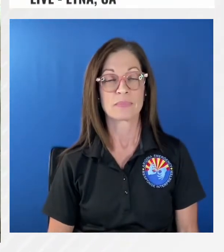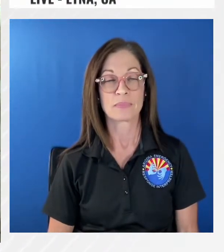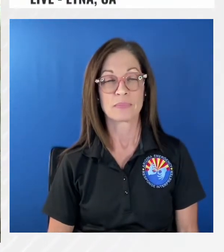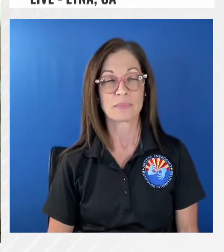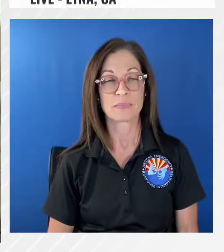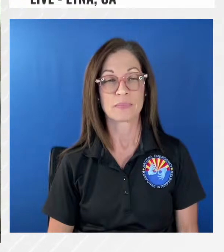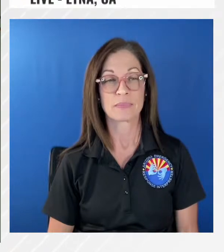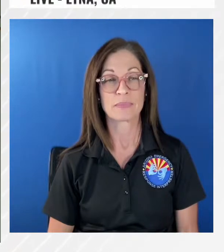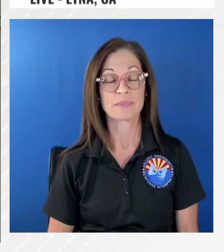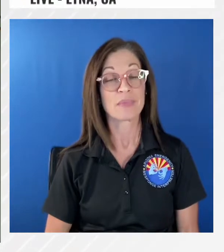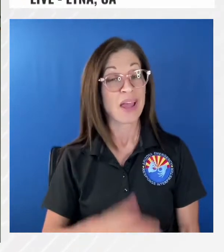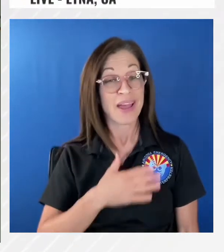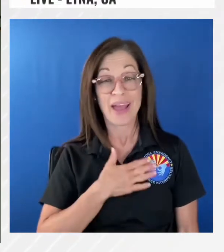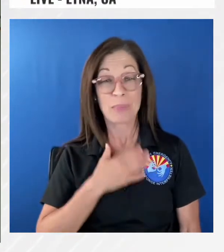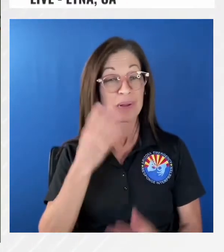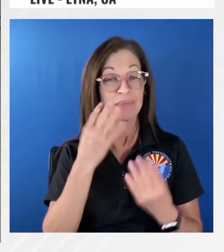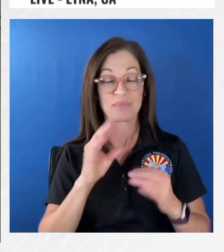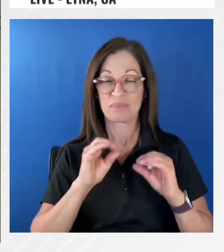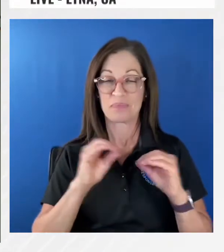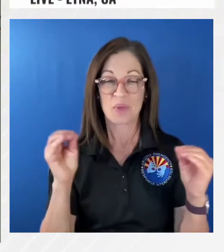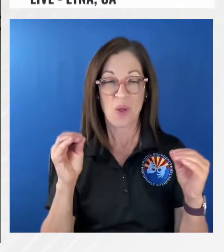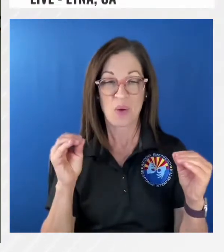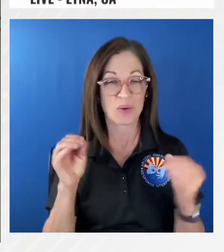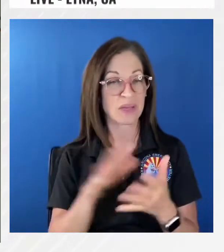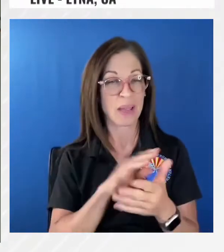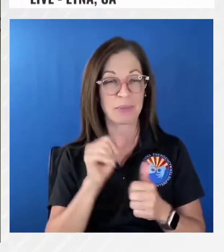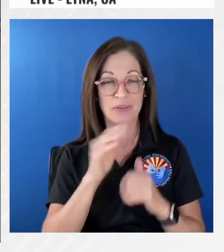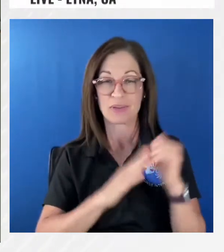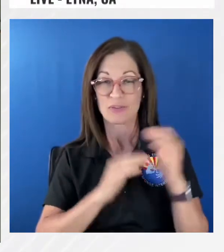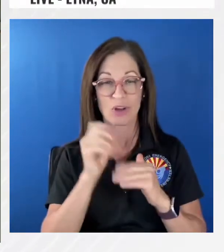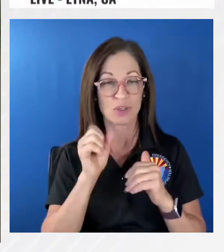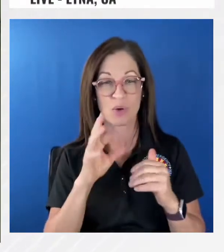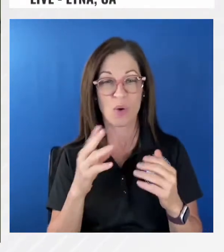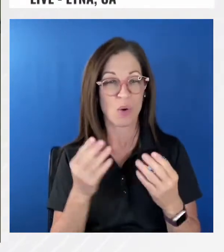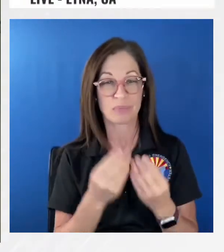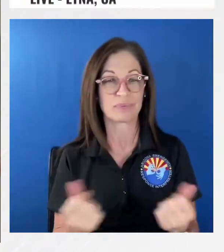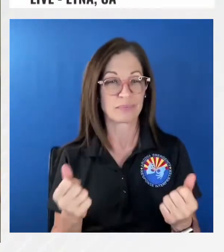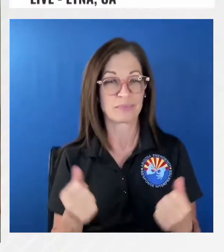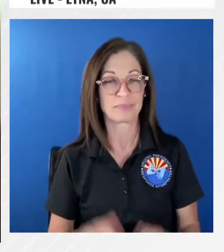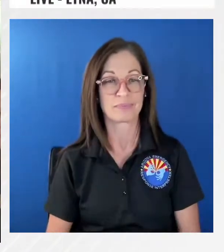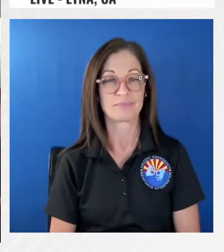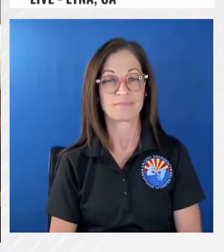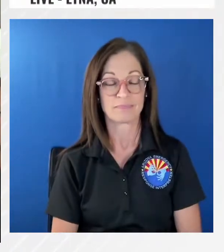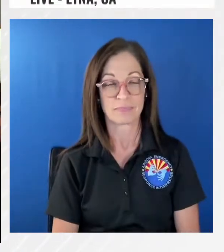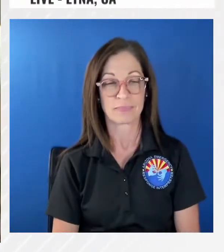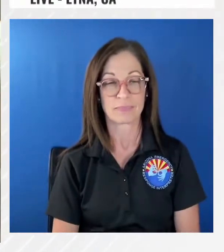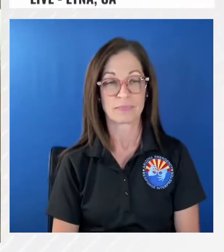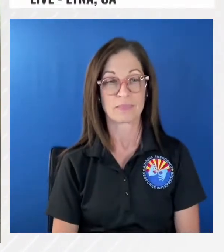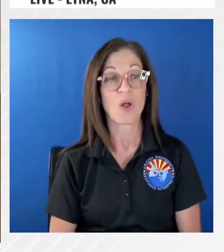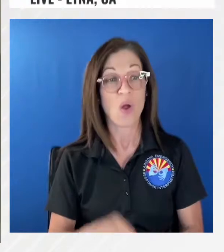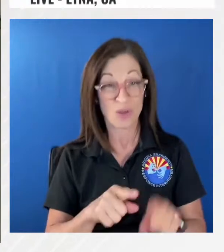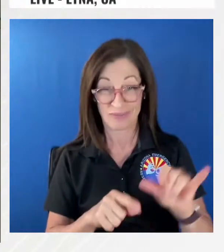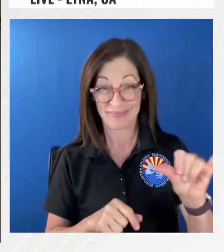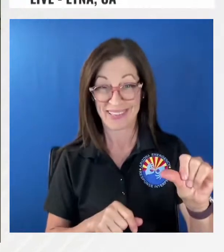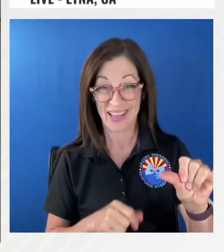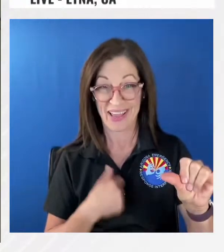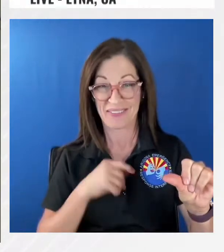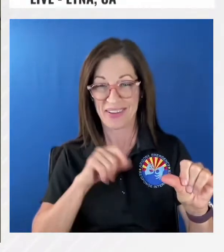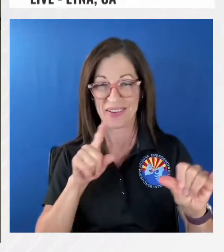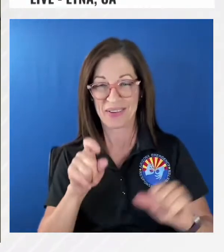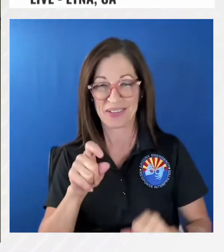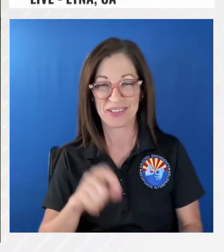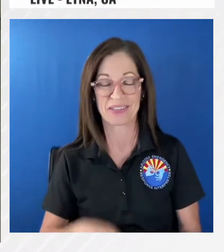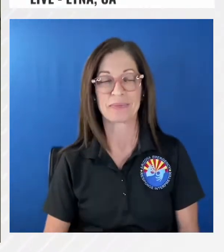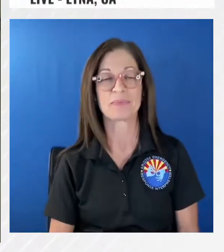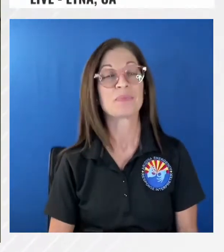Happy to report that there have been no structures damaged or destroyed at this point. We have another one for you if you just want to stay up there. Sure. The